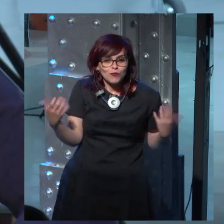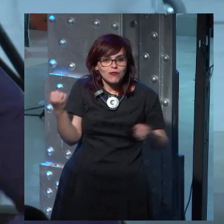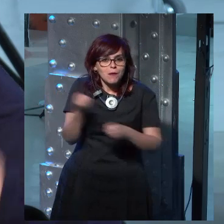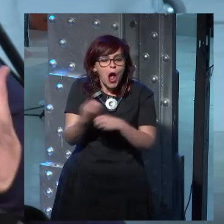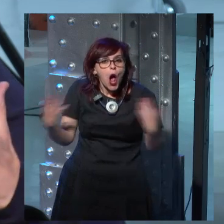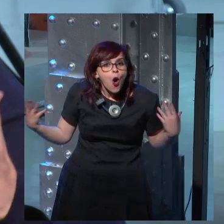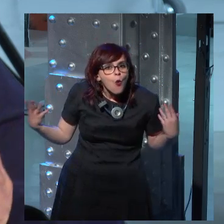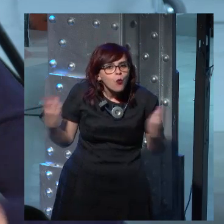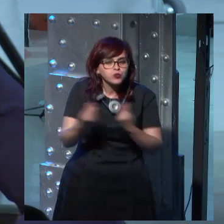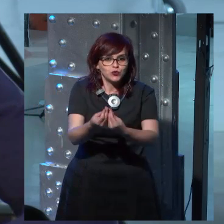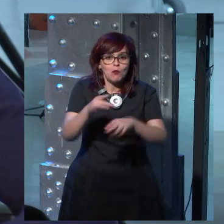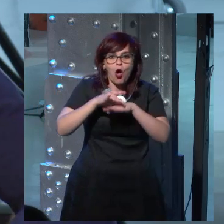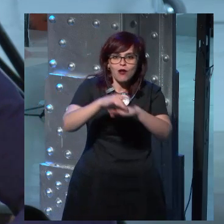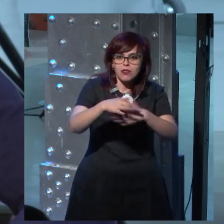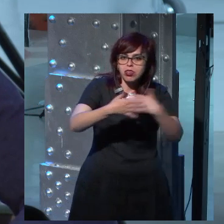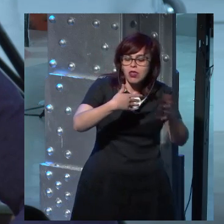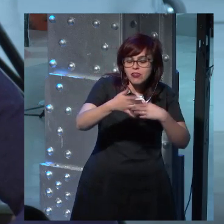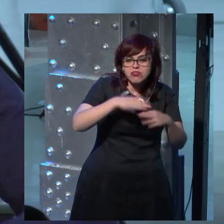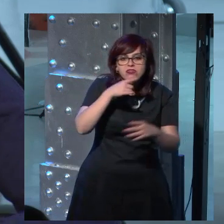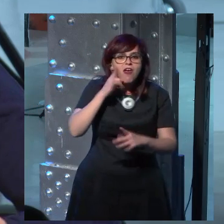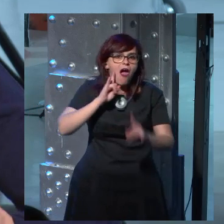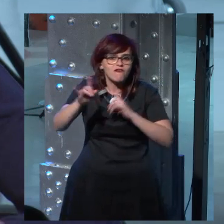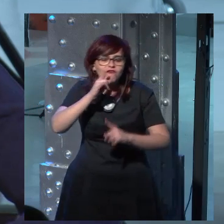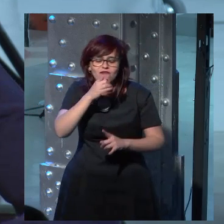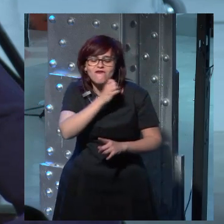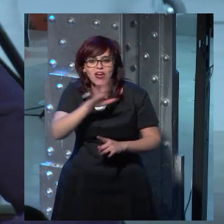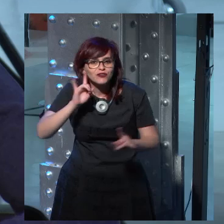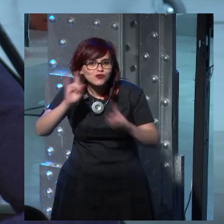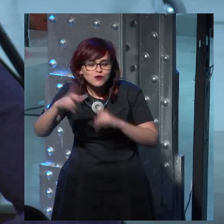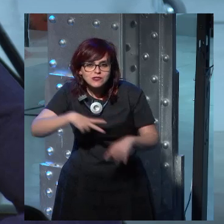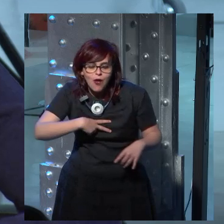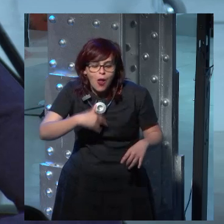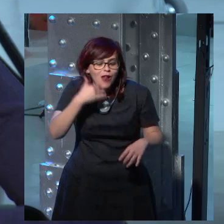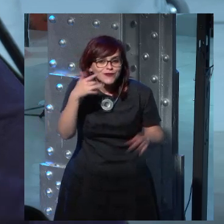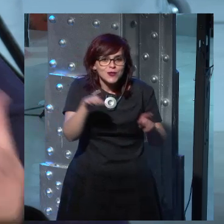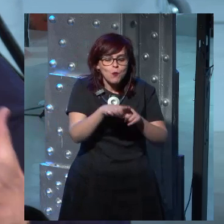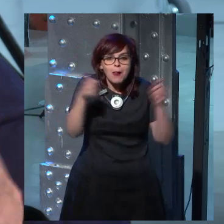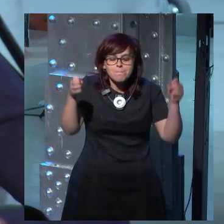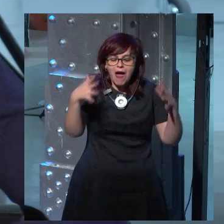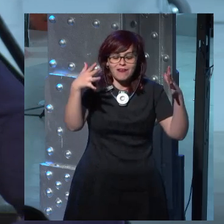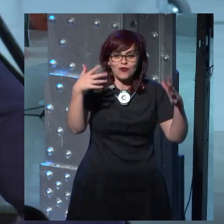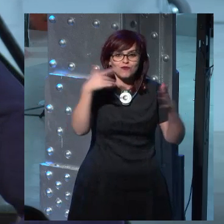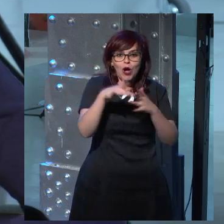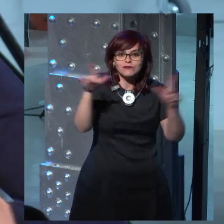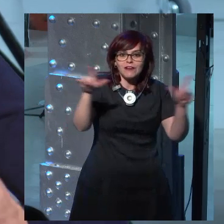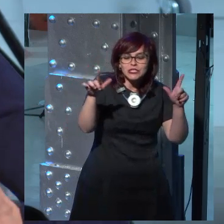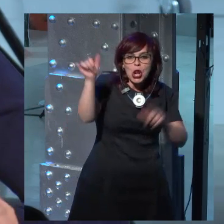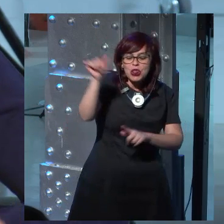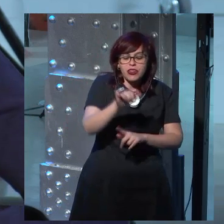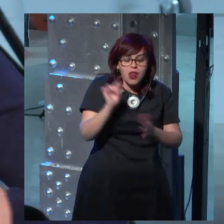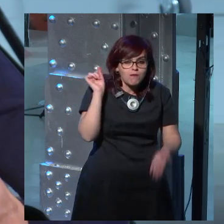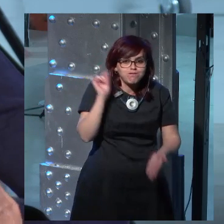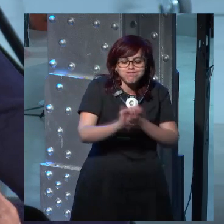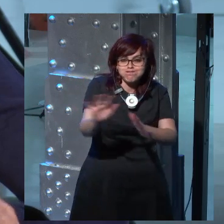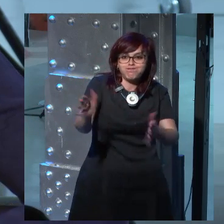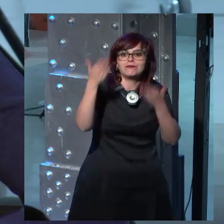thing. It's one of the magical things about show business. If you can be a survivor